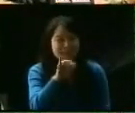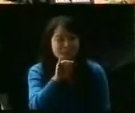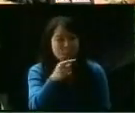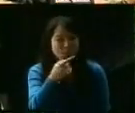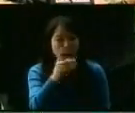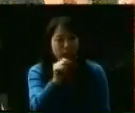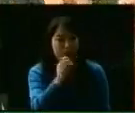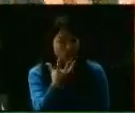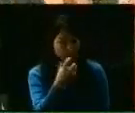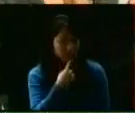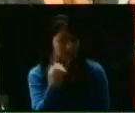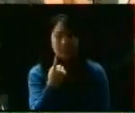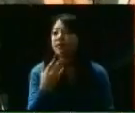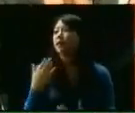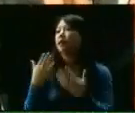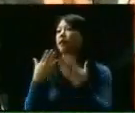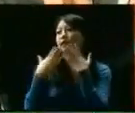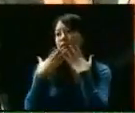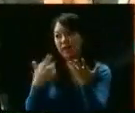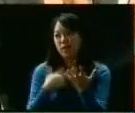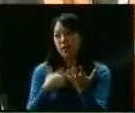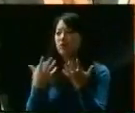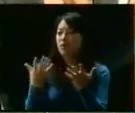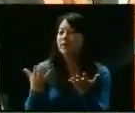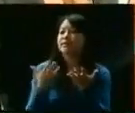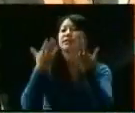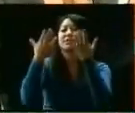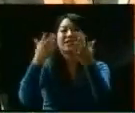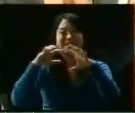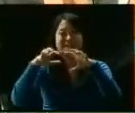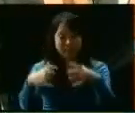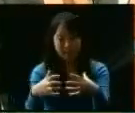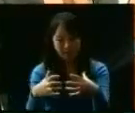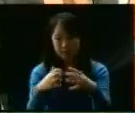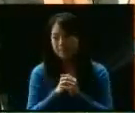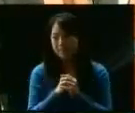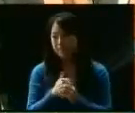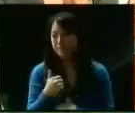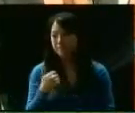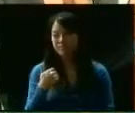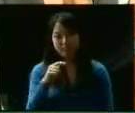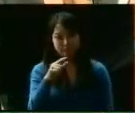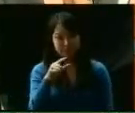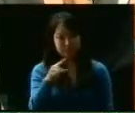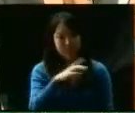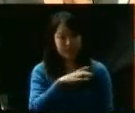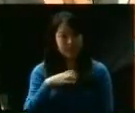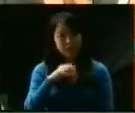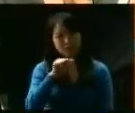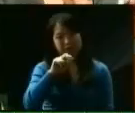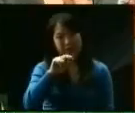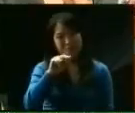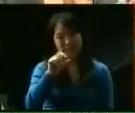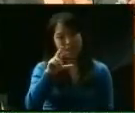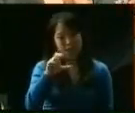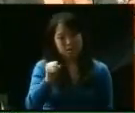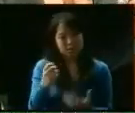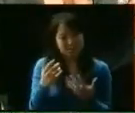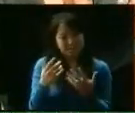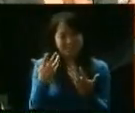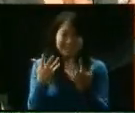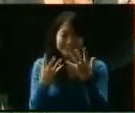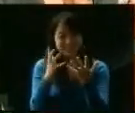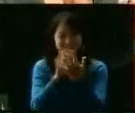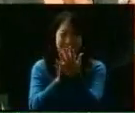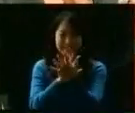Thank you, Commissioner. Mr. Chairman, I just want to make a suggestion to the body. And as Commissioner Anders has alluded to, I think the key to